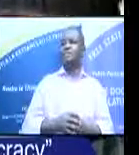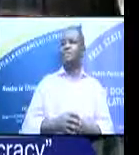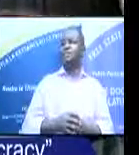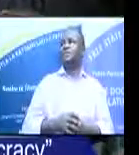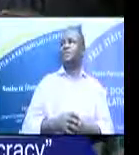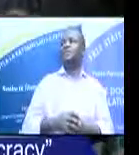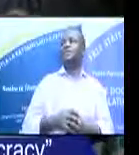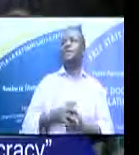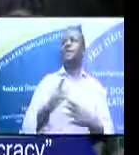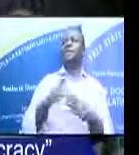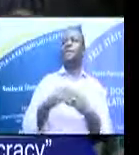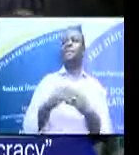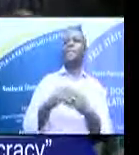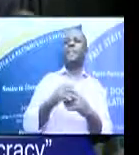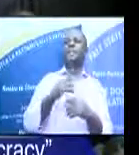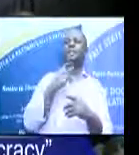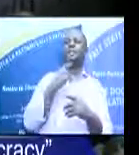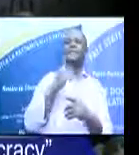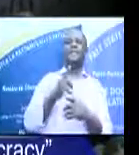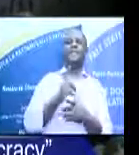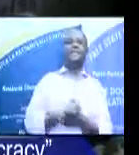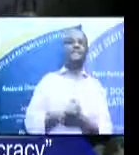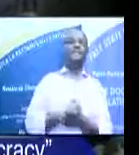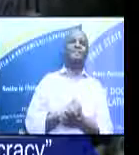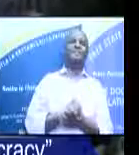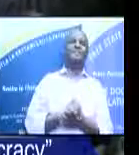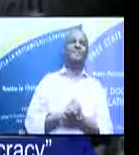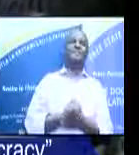Honorable members, order.